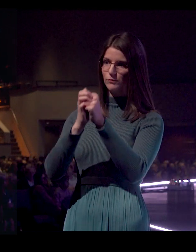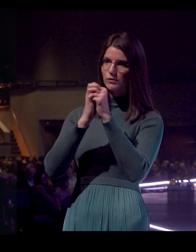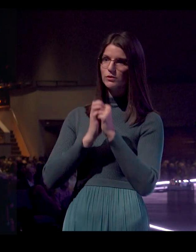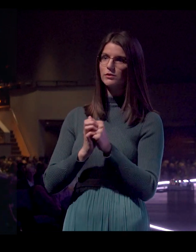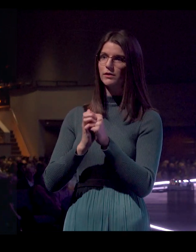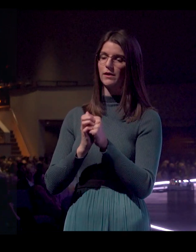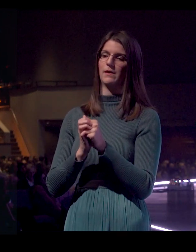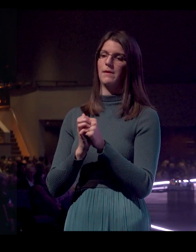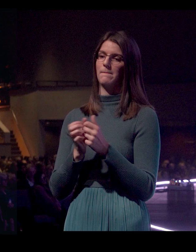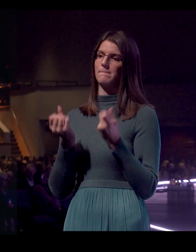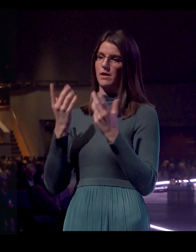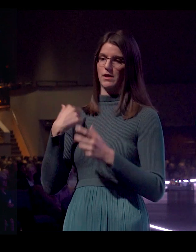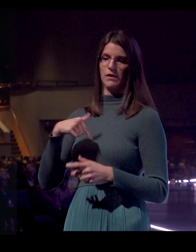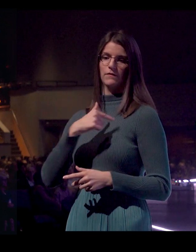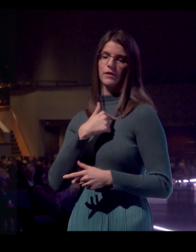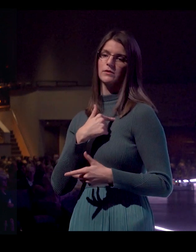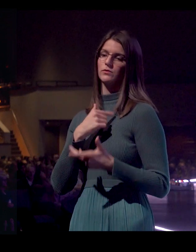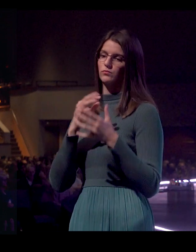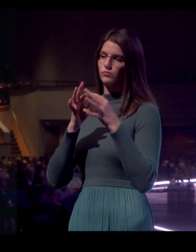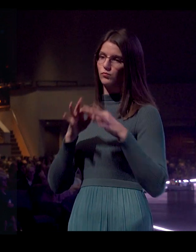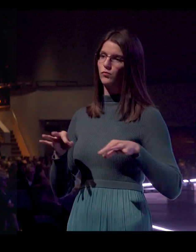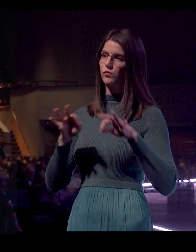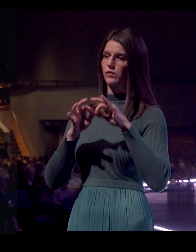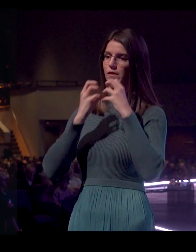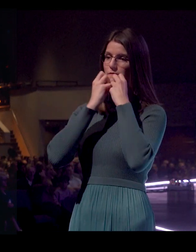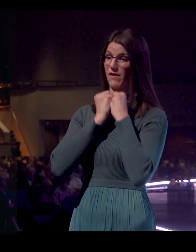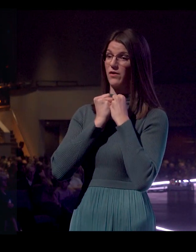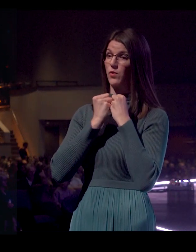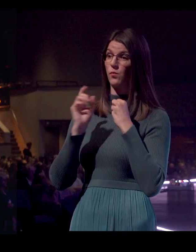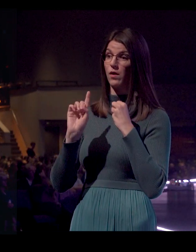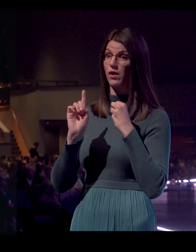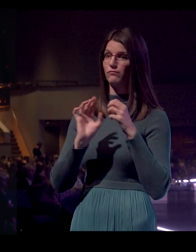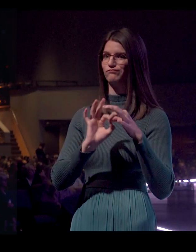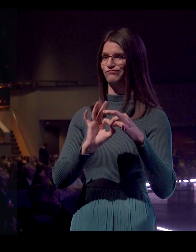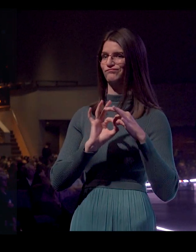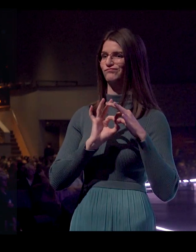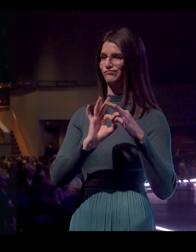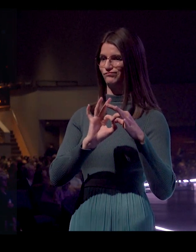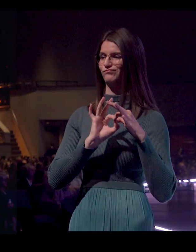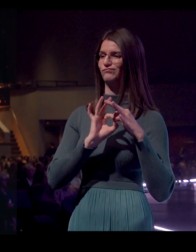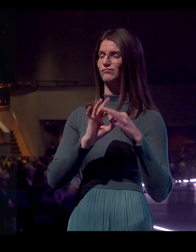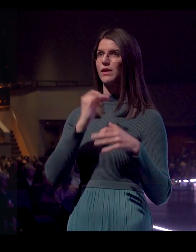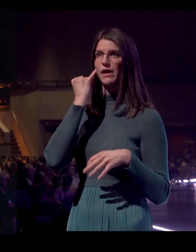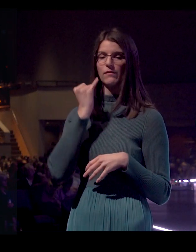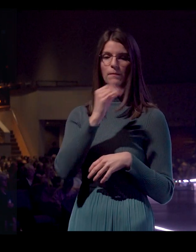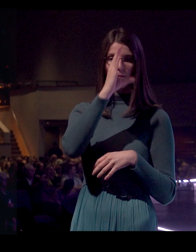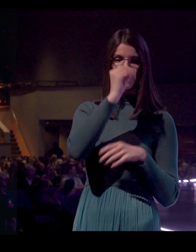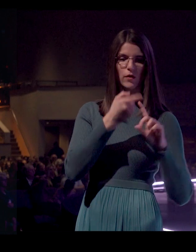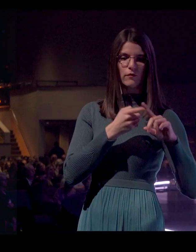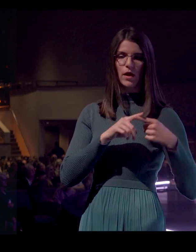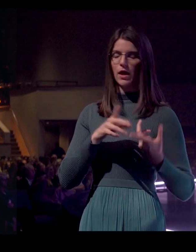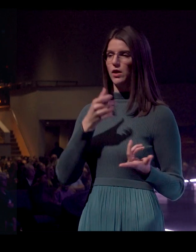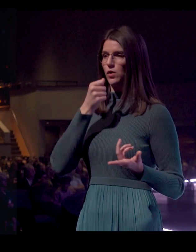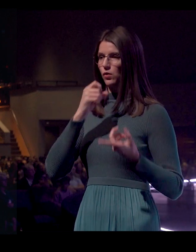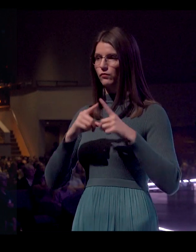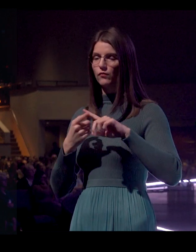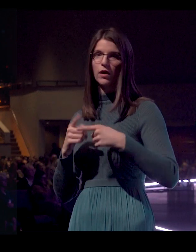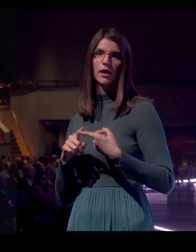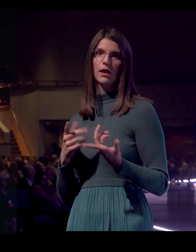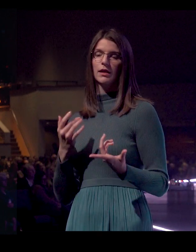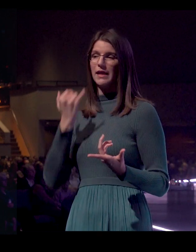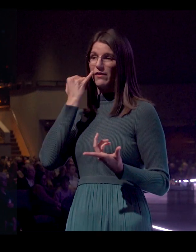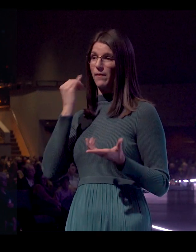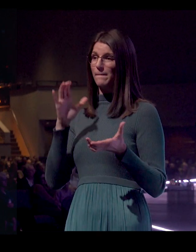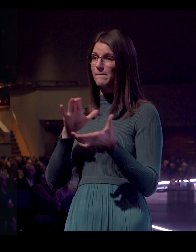relationship. If we just had that boyfriend or the girlfriend, or if our marriage was what we wanted it to be. For those of you that